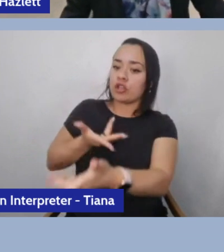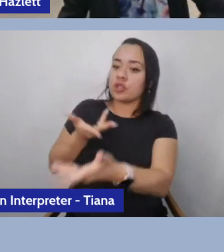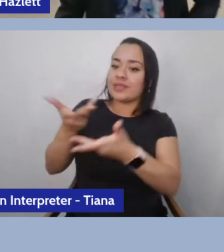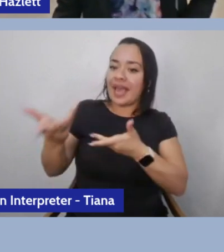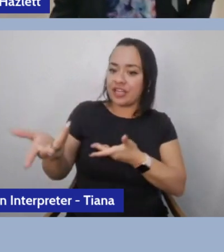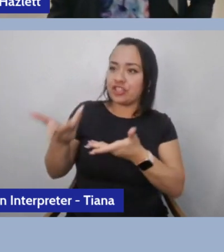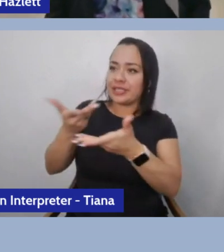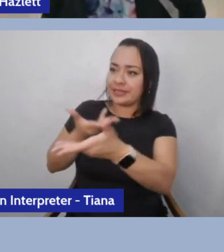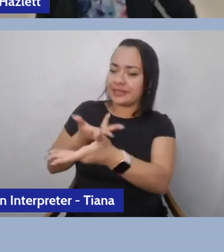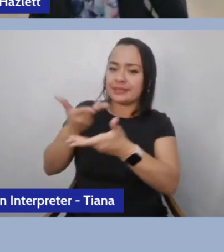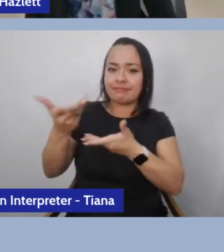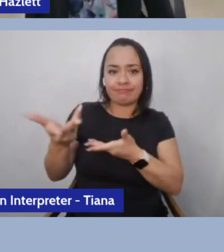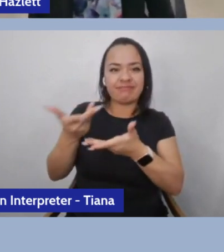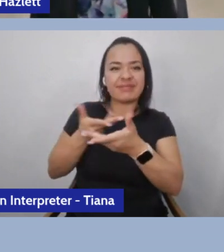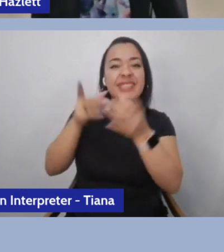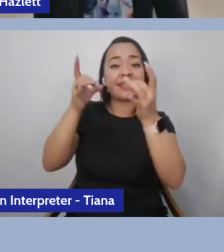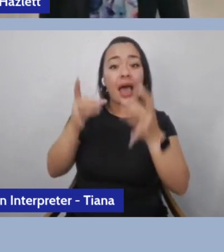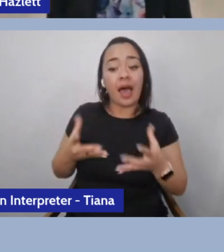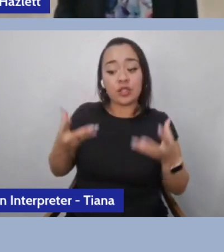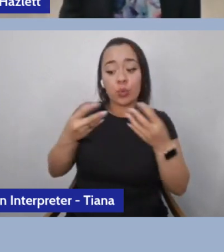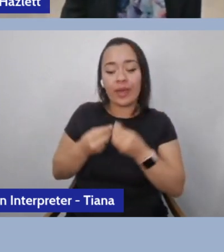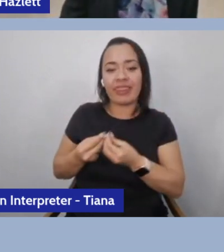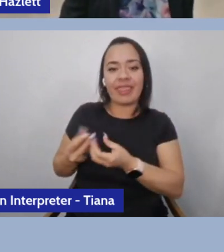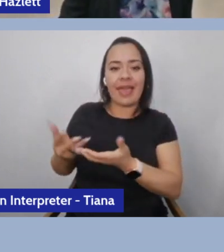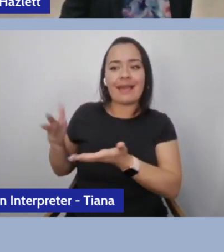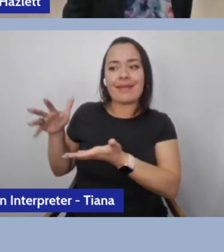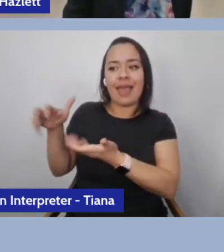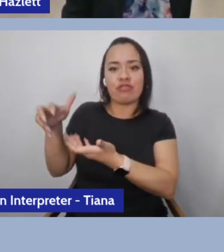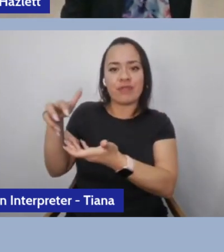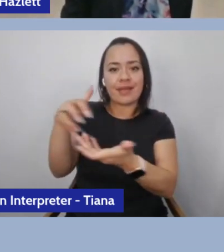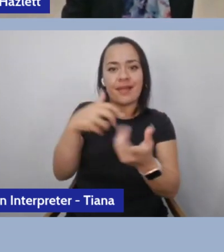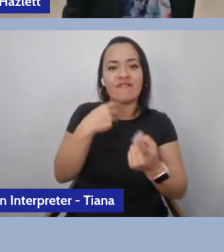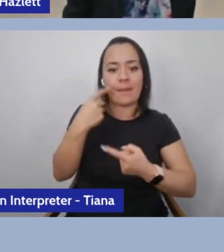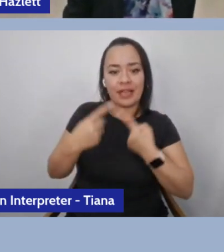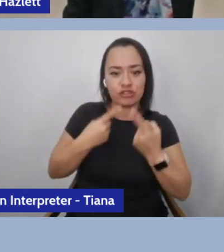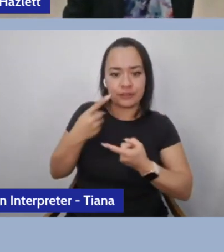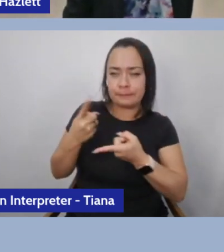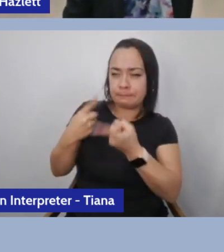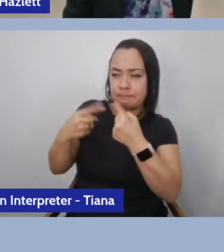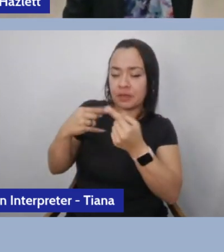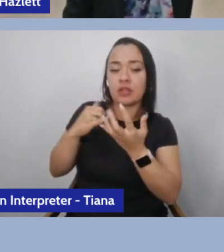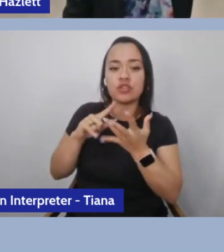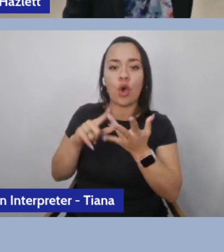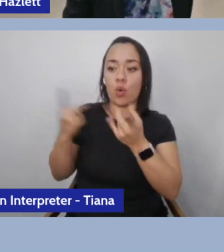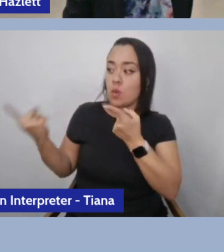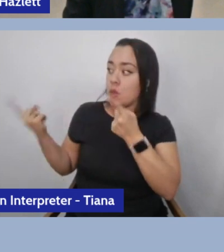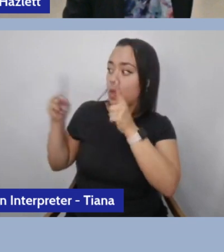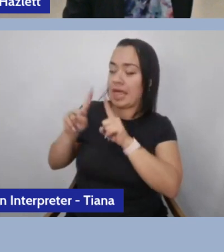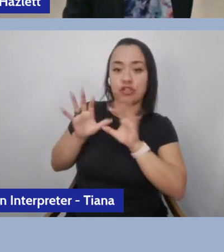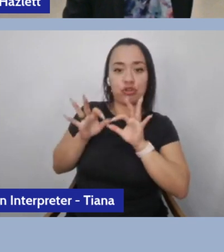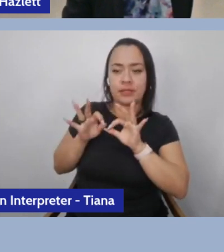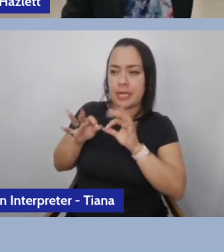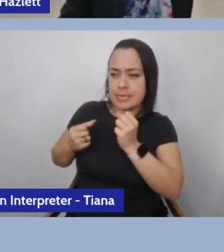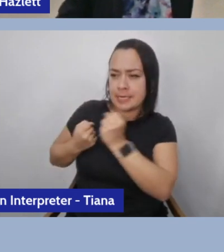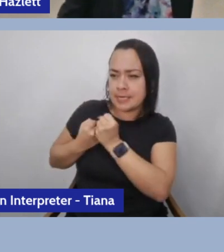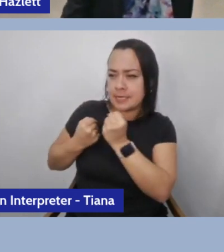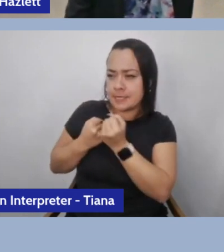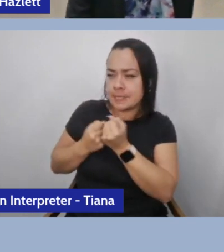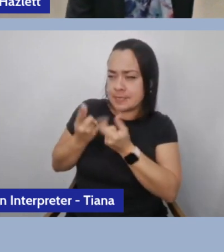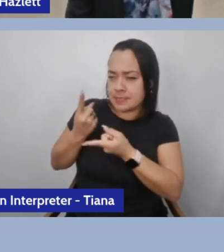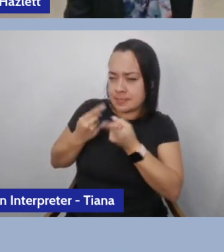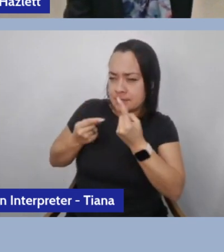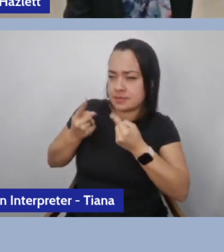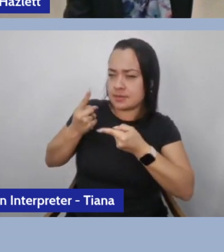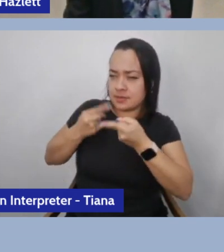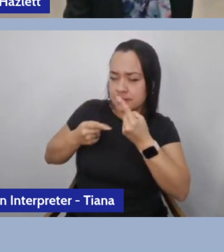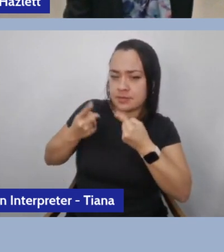gathering information. So with the aid of our interpreter, to really put the